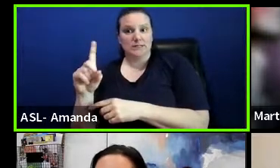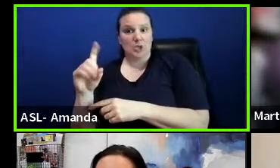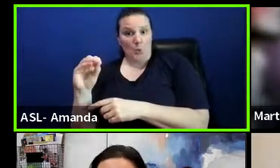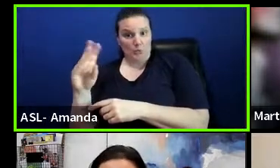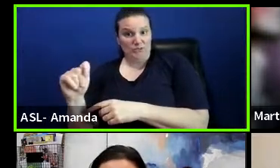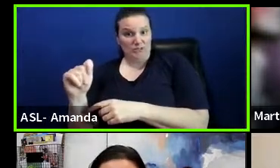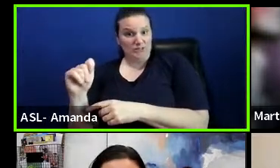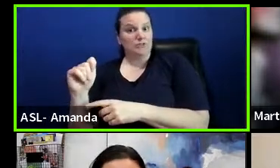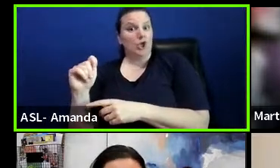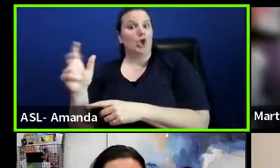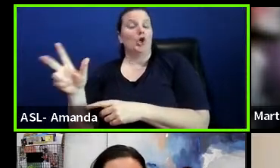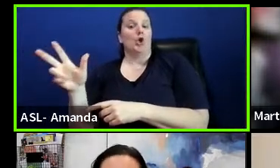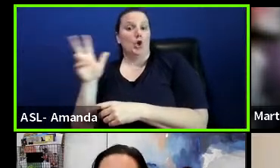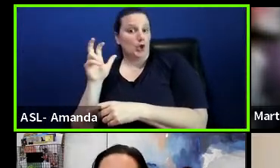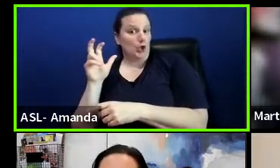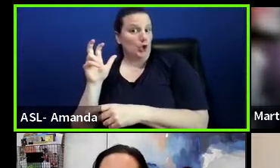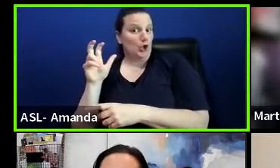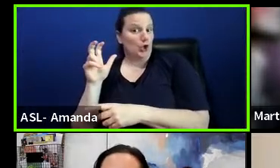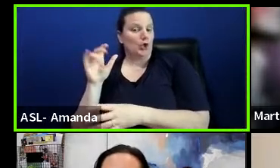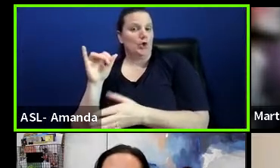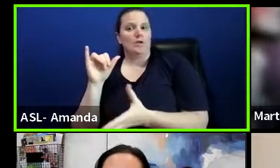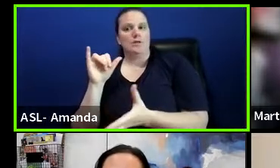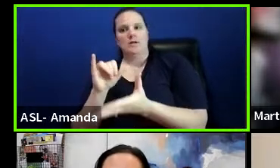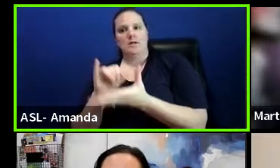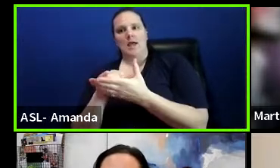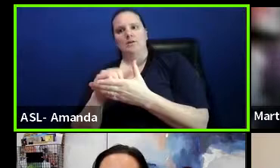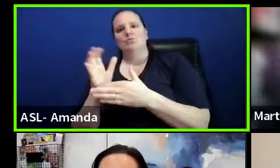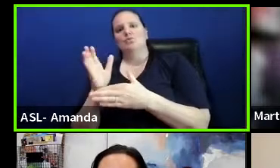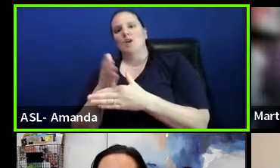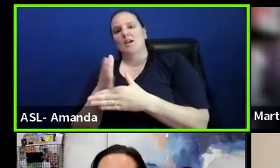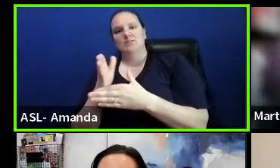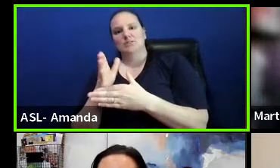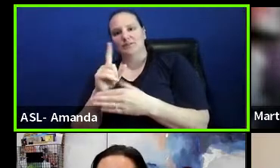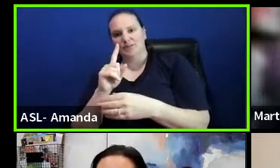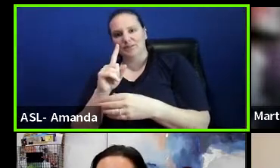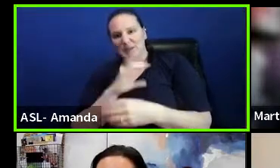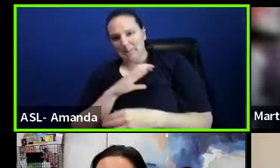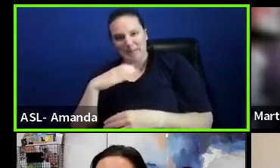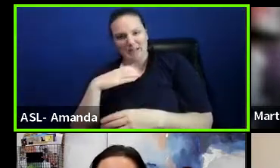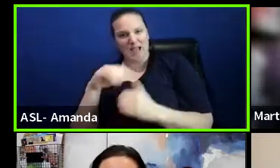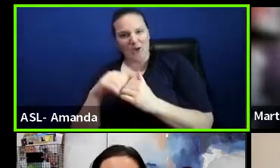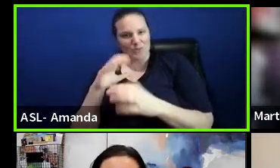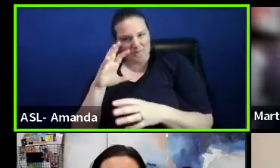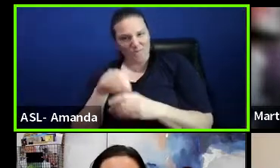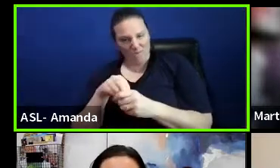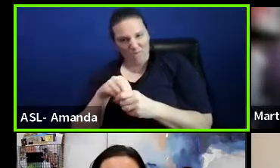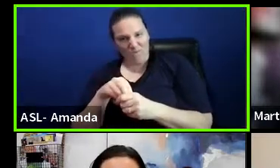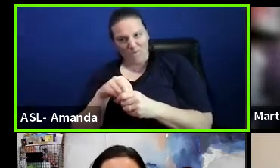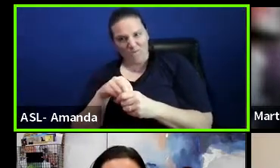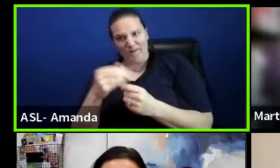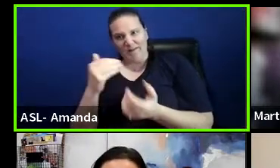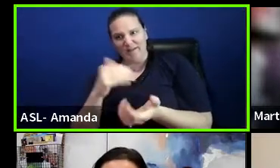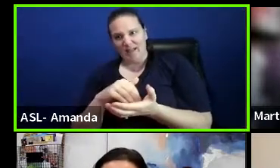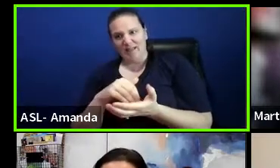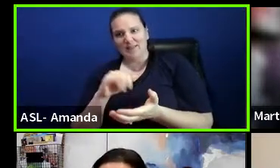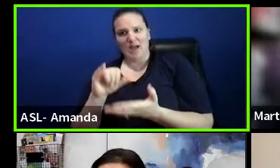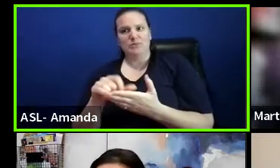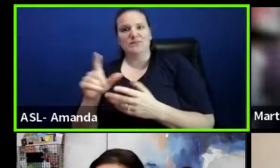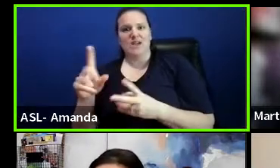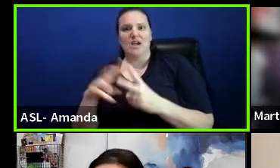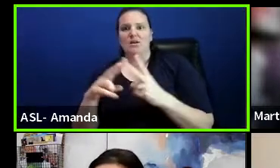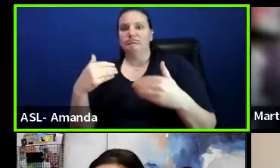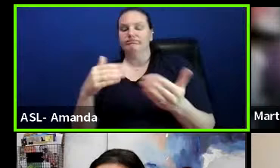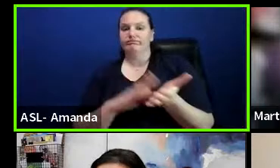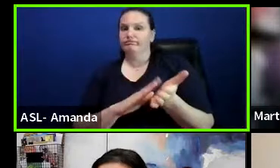USDOT heard, our range of committees and how we are engaging. Once again, he was very